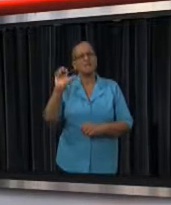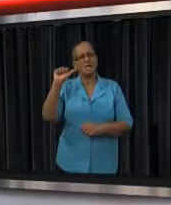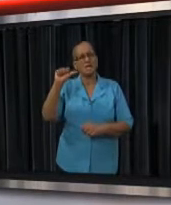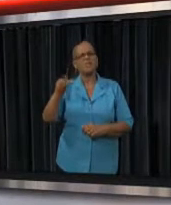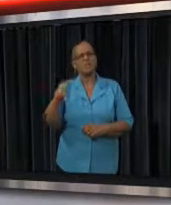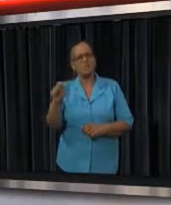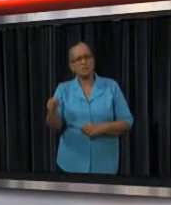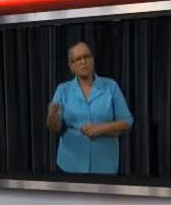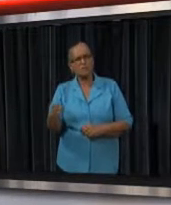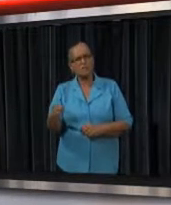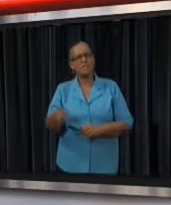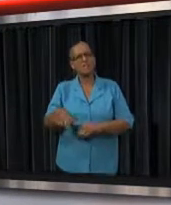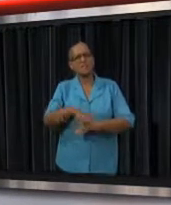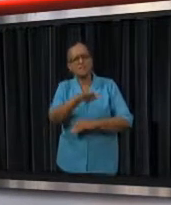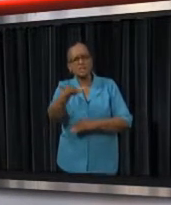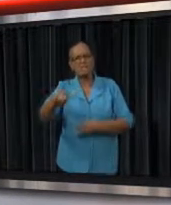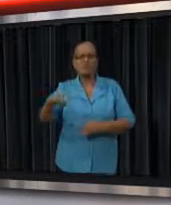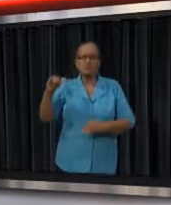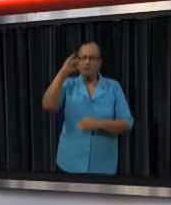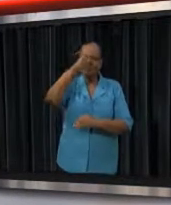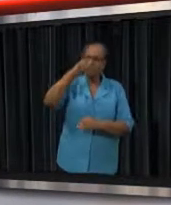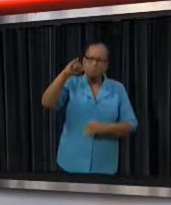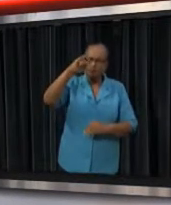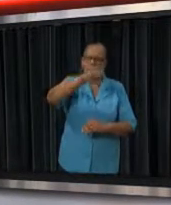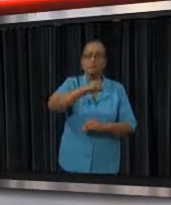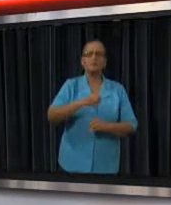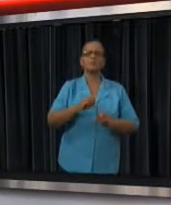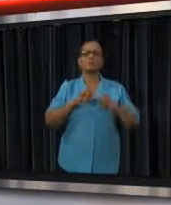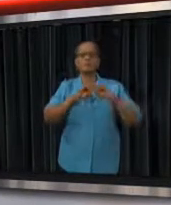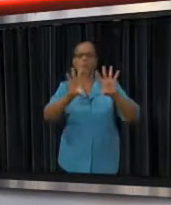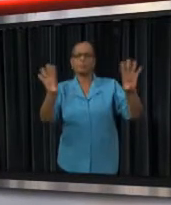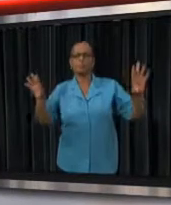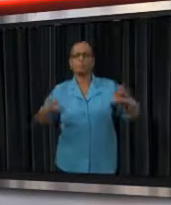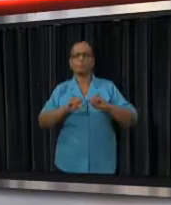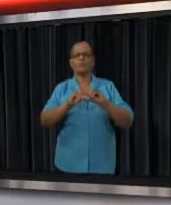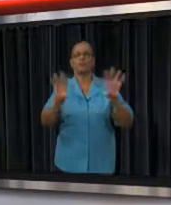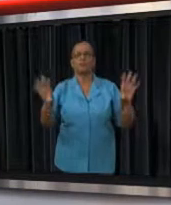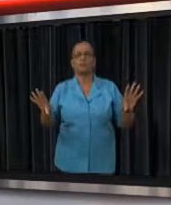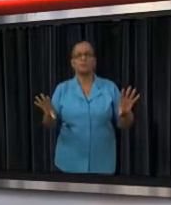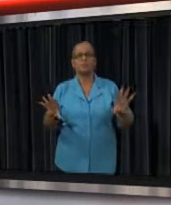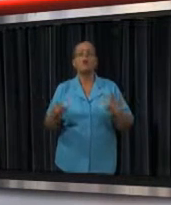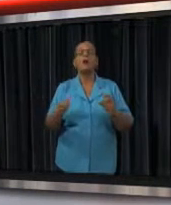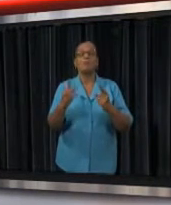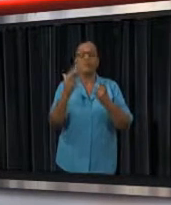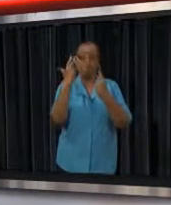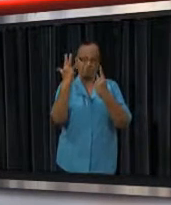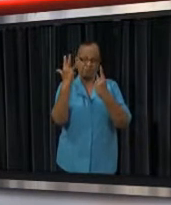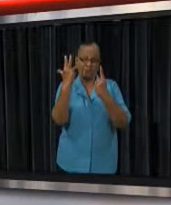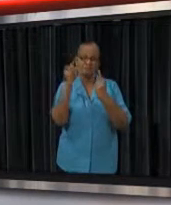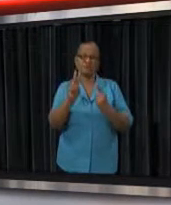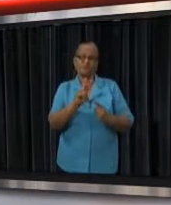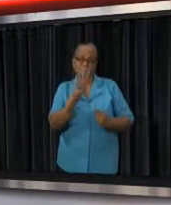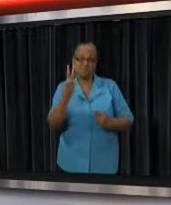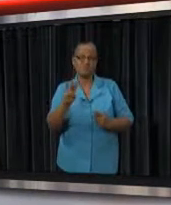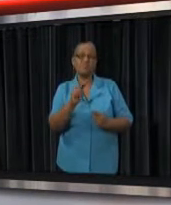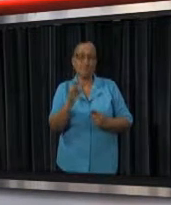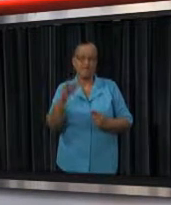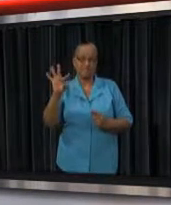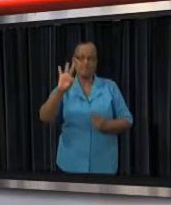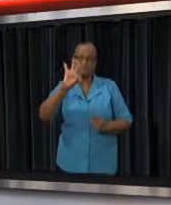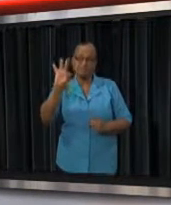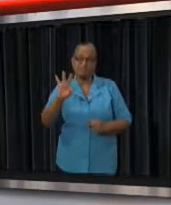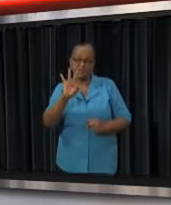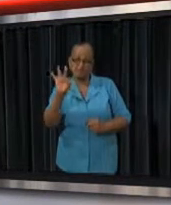and Tourism, TCT, Andy Rusland, to promote the tourism sector from Suriname in the